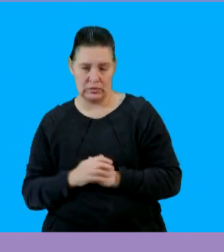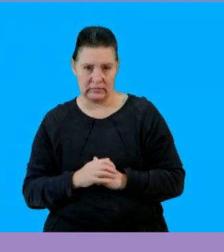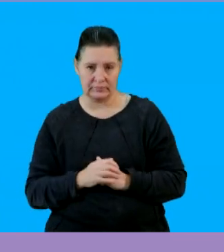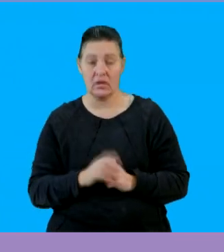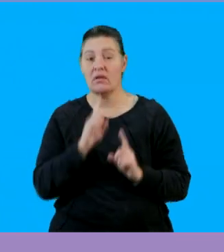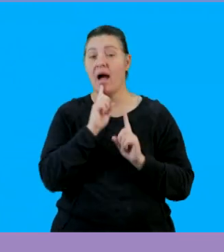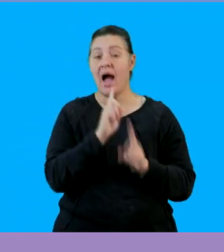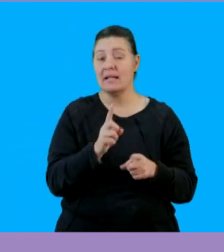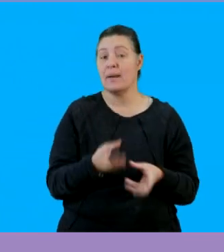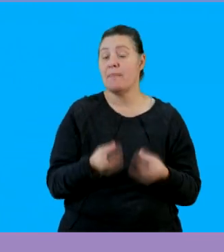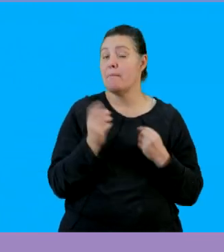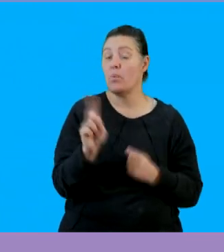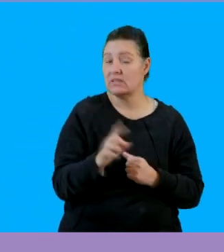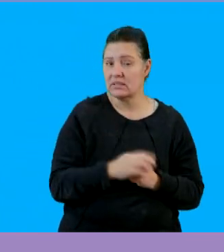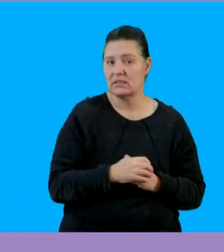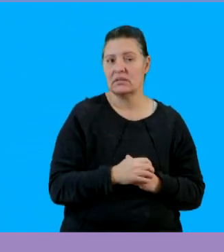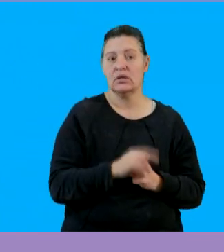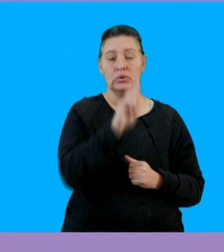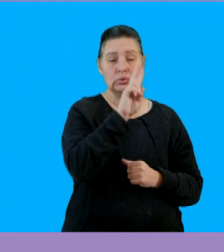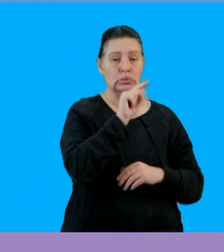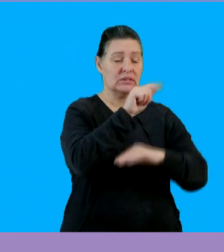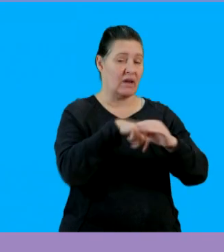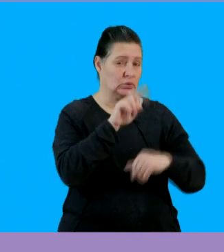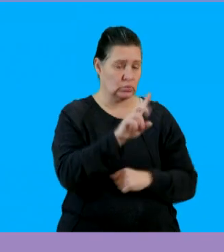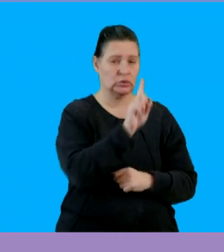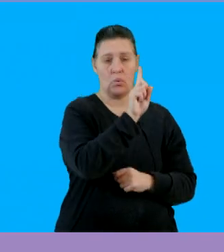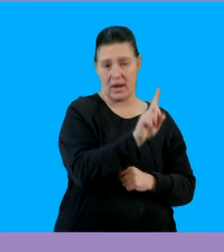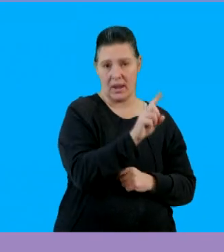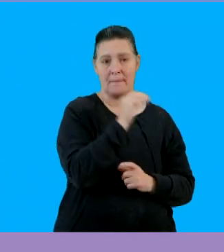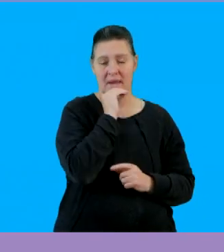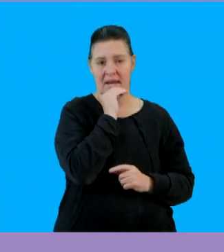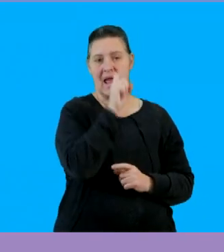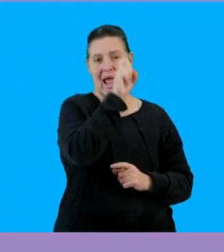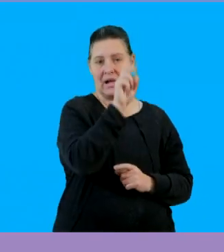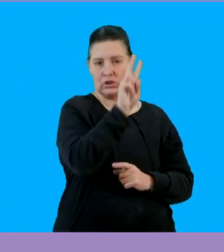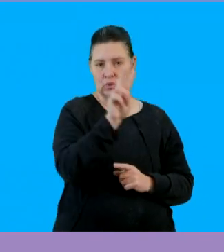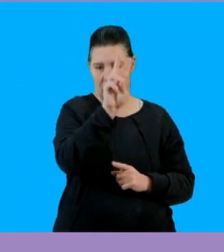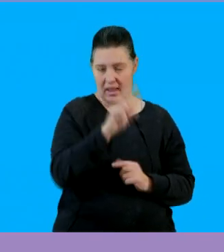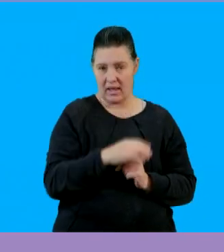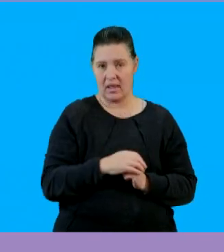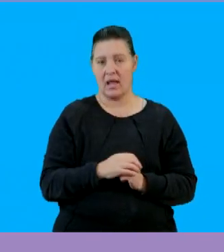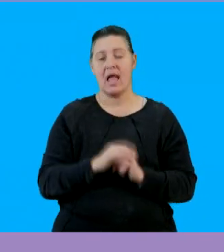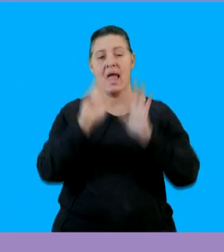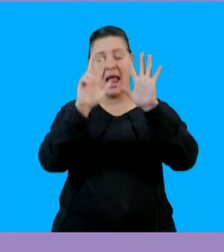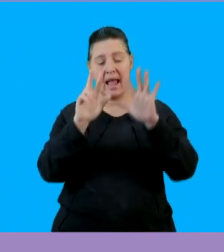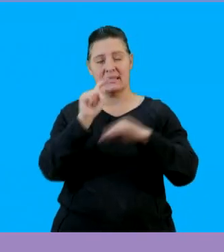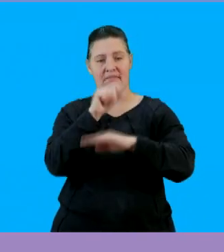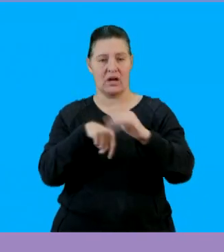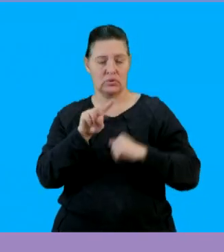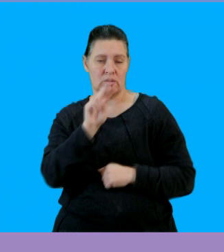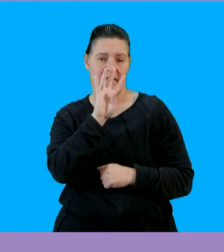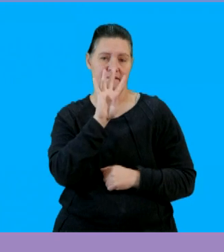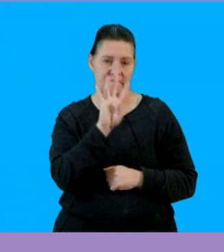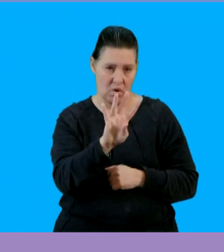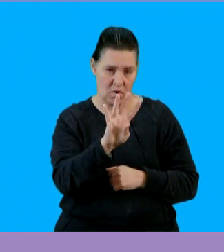by 2. And the answer that we're going to get from that, now 2 divided by 2 is 1, so we are left with x squared. 8